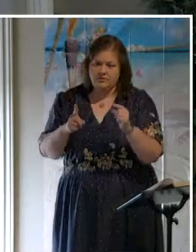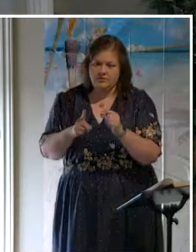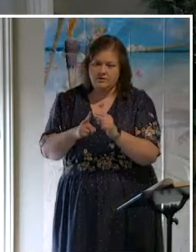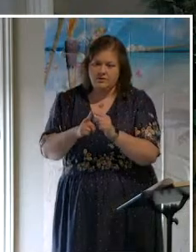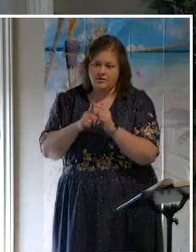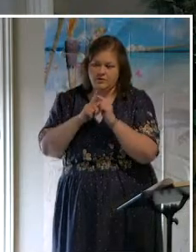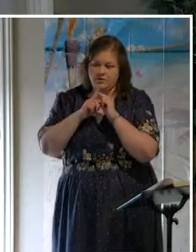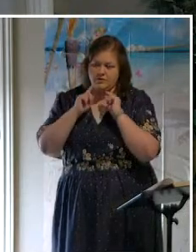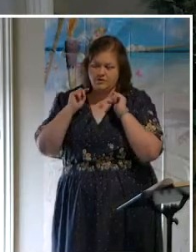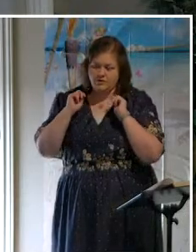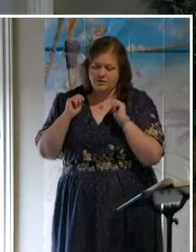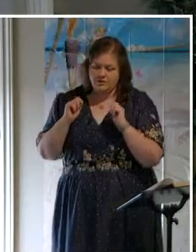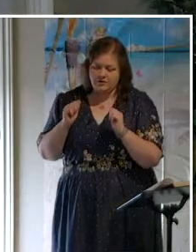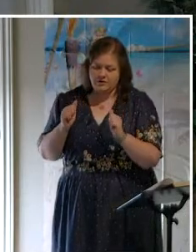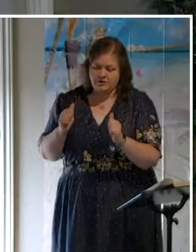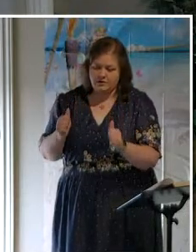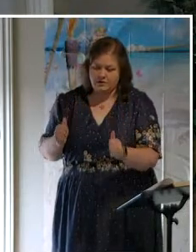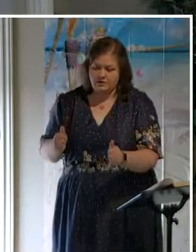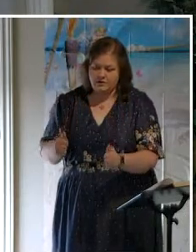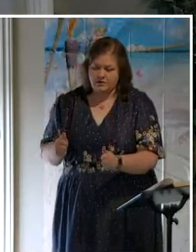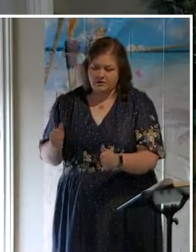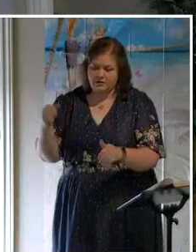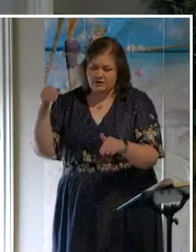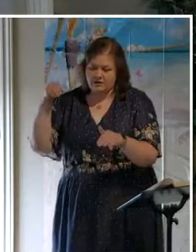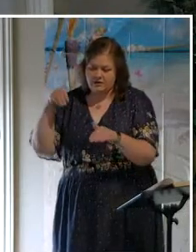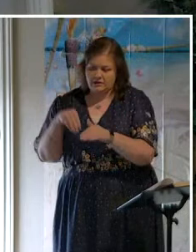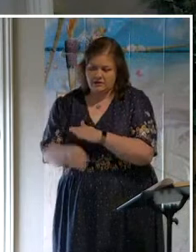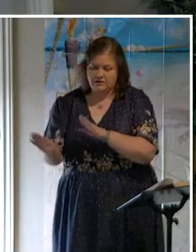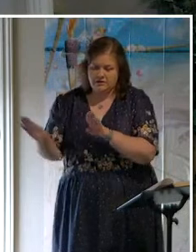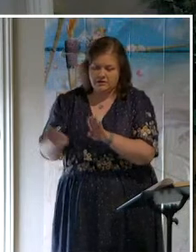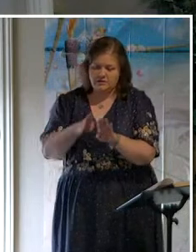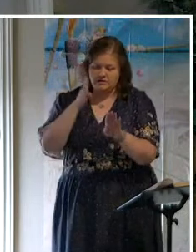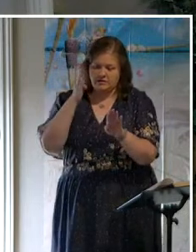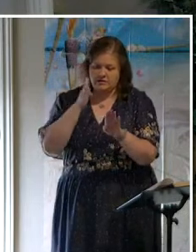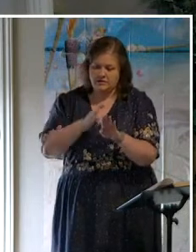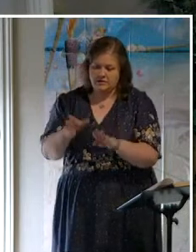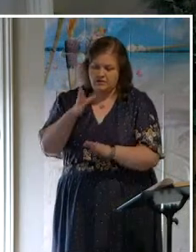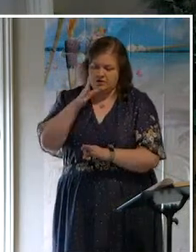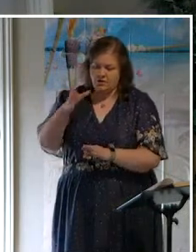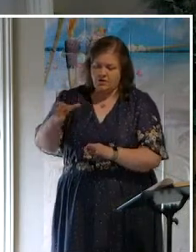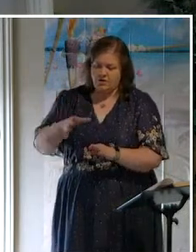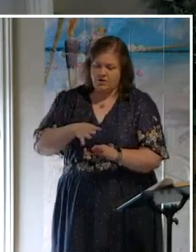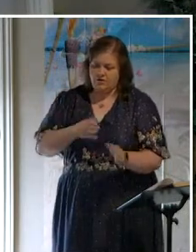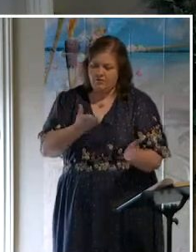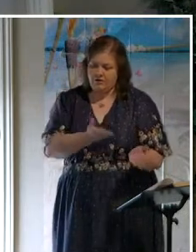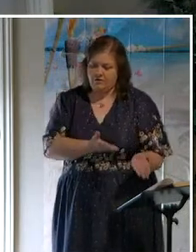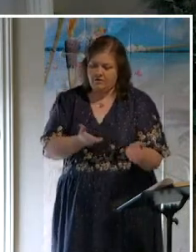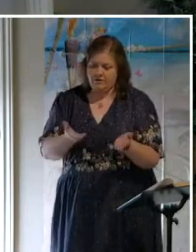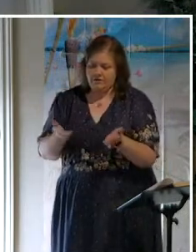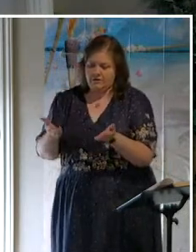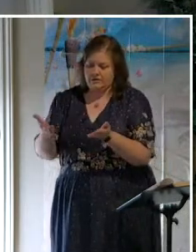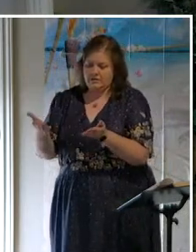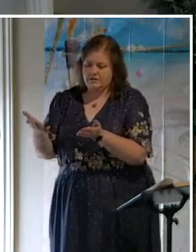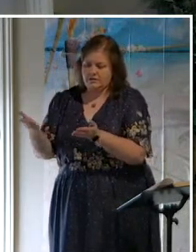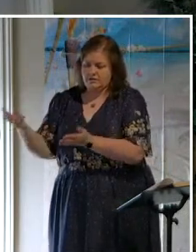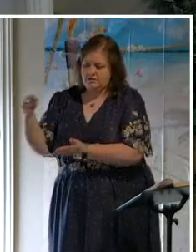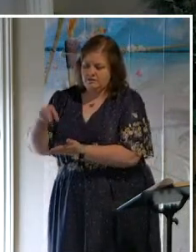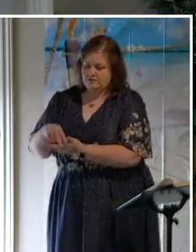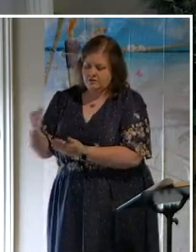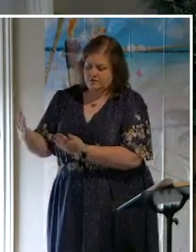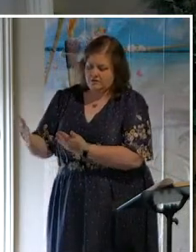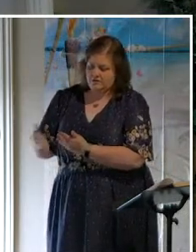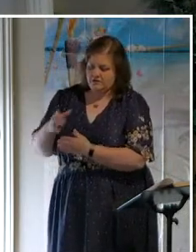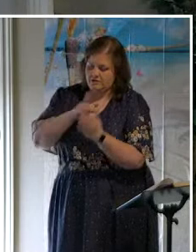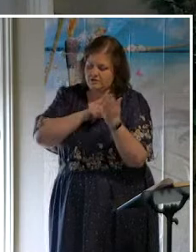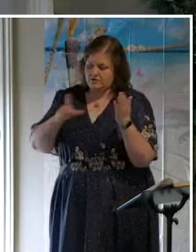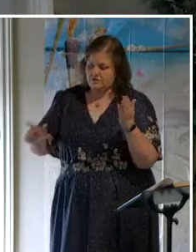sudden, in burst through the door, a woman was brought and stood near the Lord.